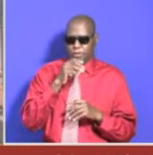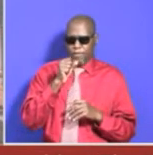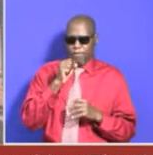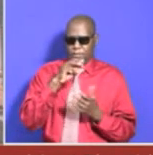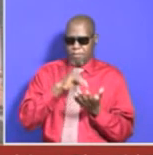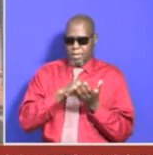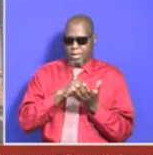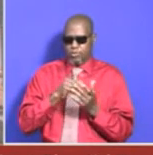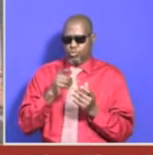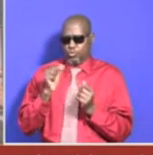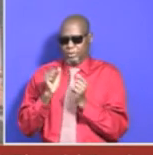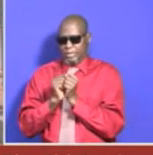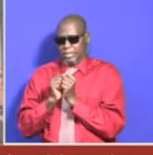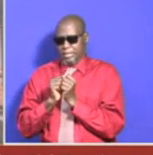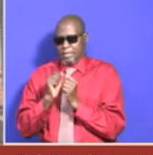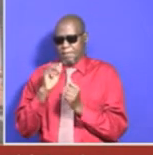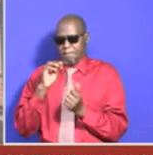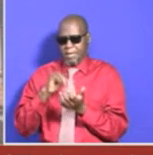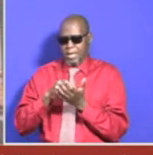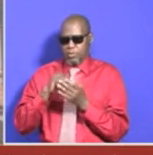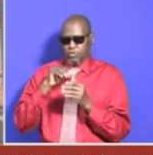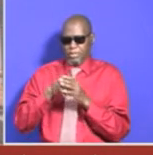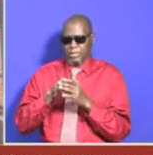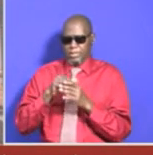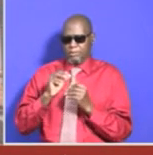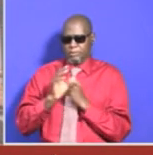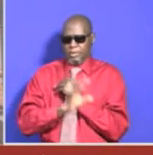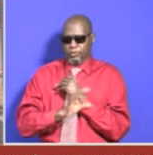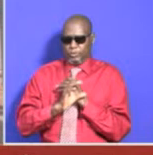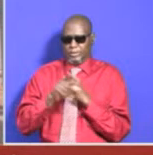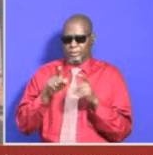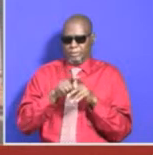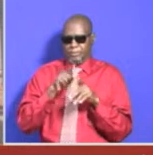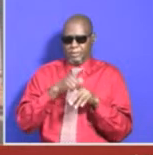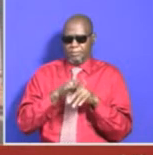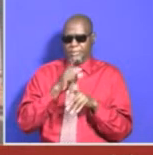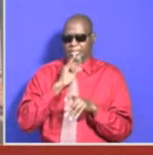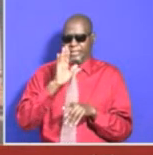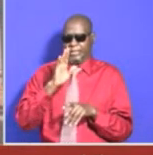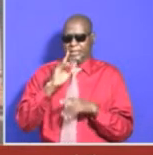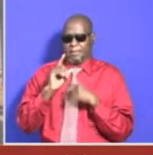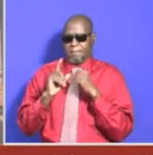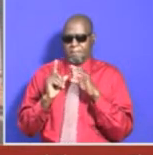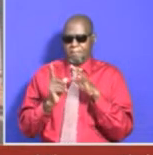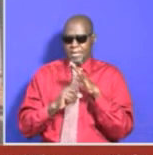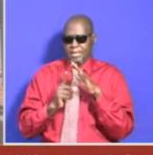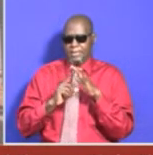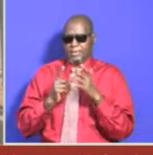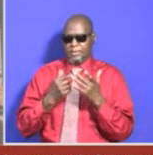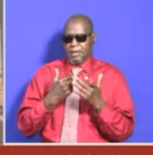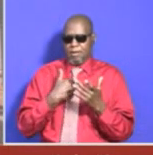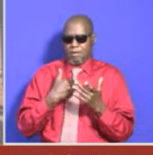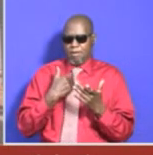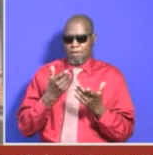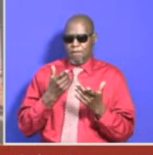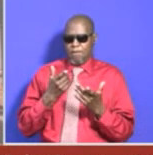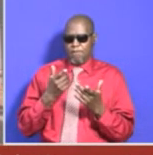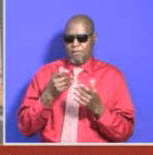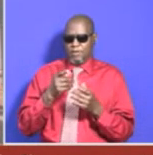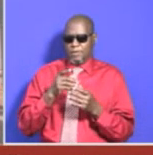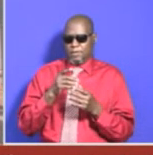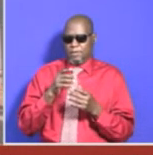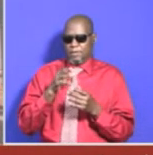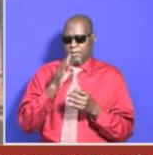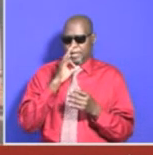million tourists per year in the country. At the same time, he said his ministry will recruit 30 scouts and give 3 vehicles to help in